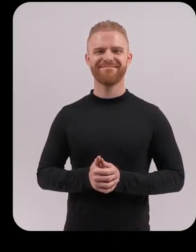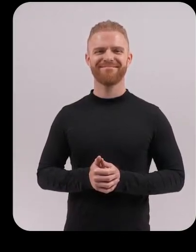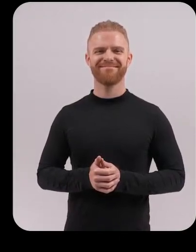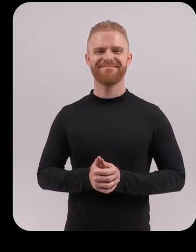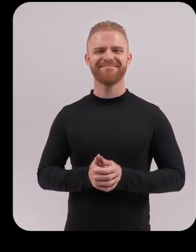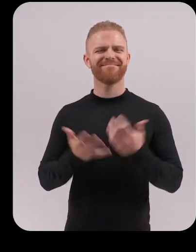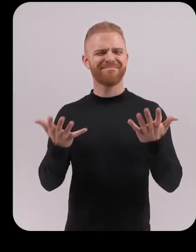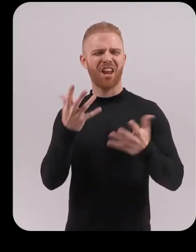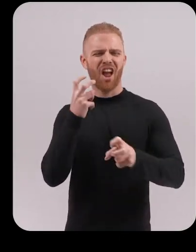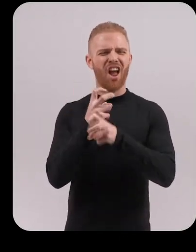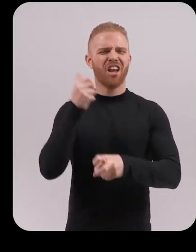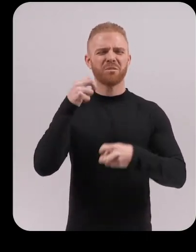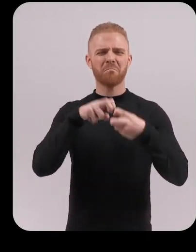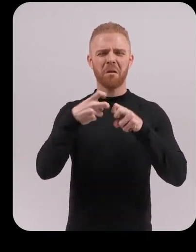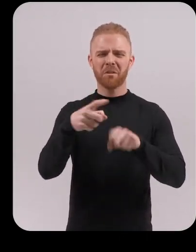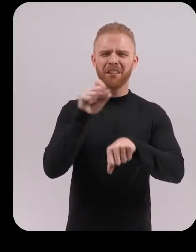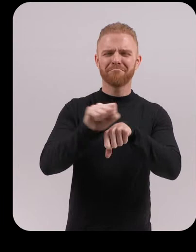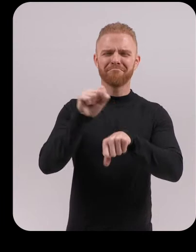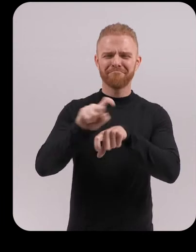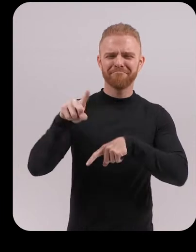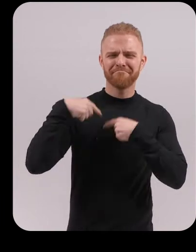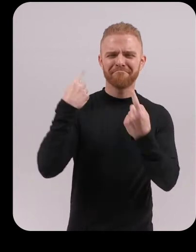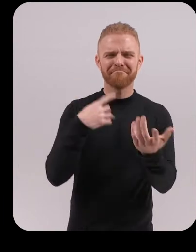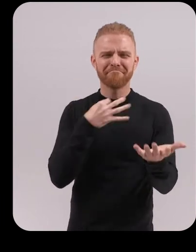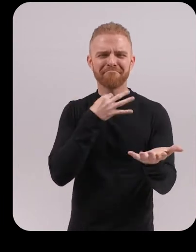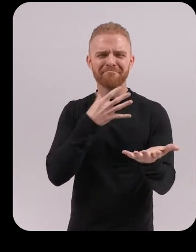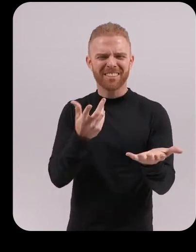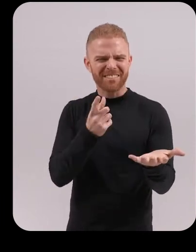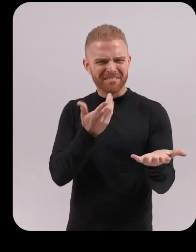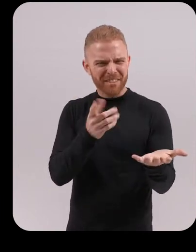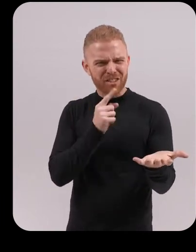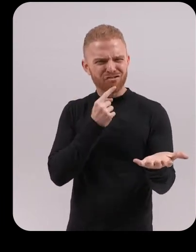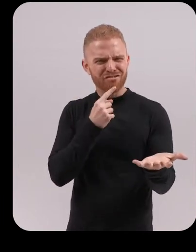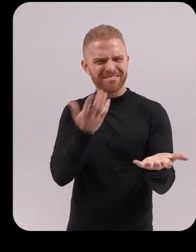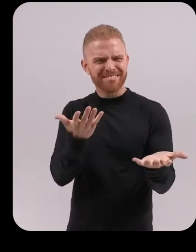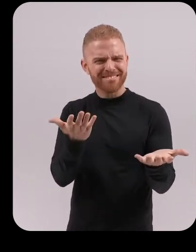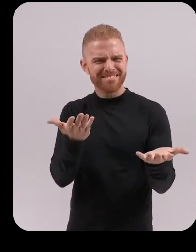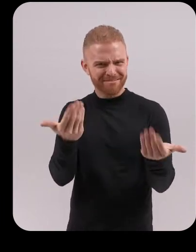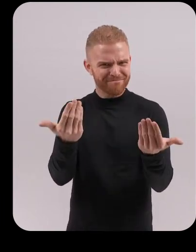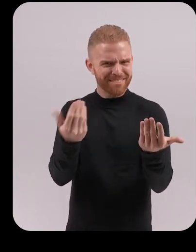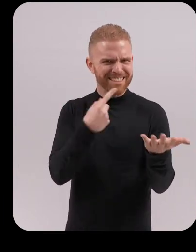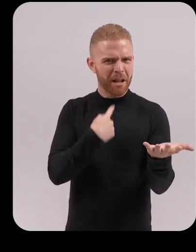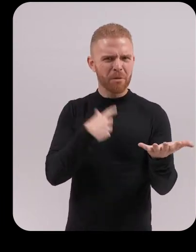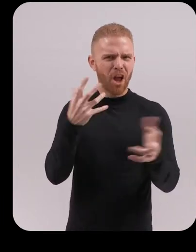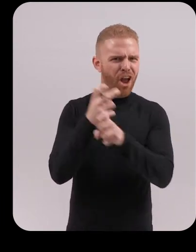What's the hardest problem you're working on? No, really, what's the hardest problem you're working on?